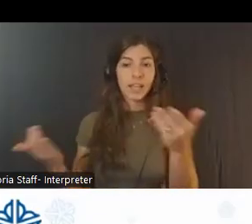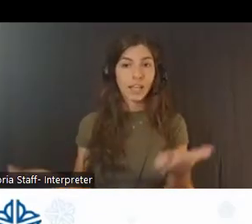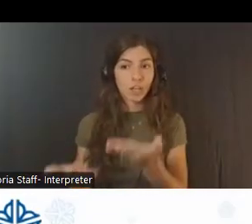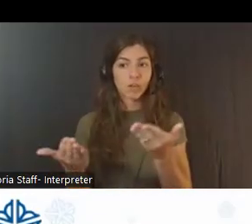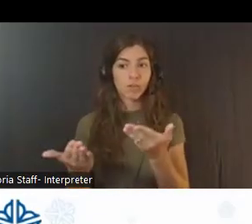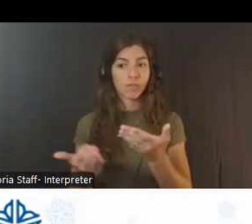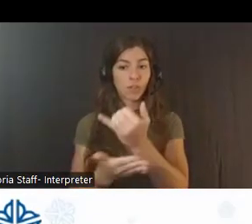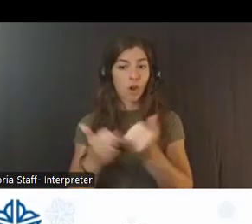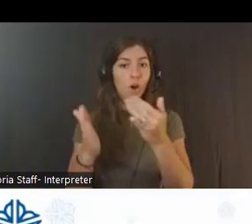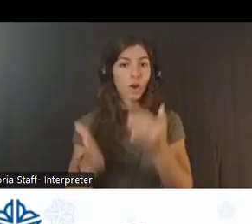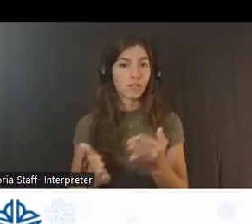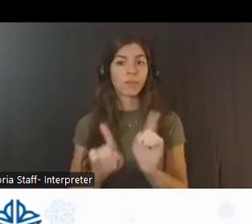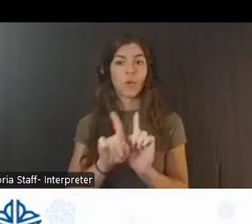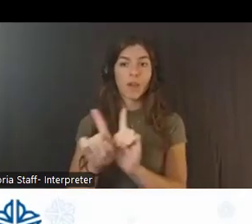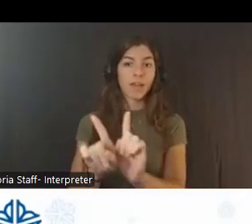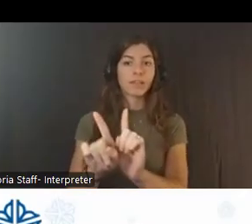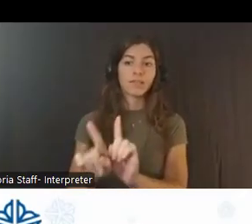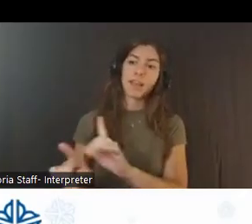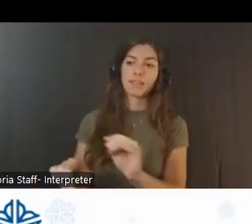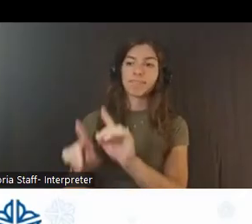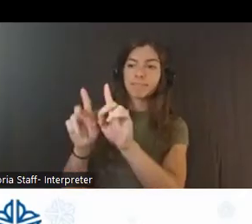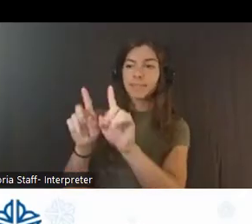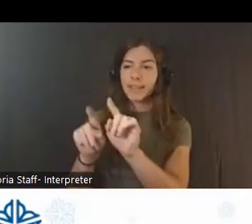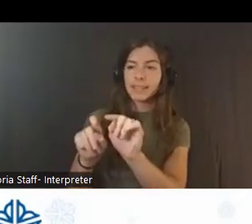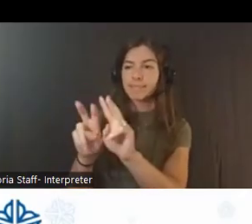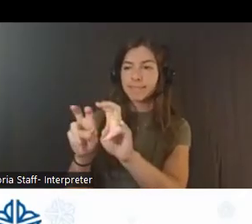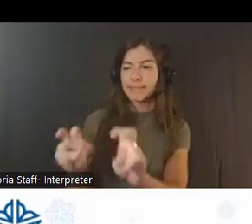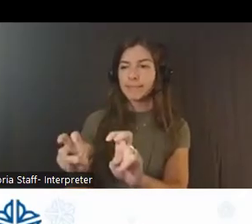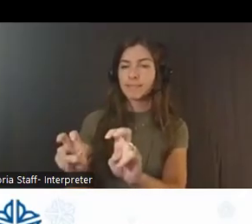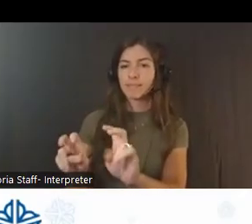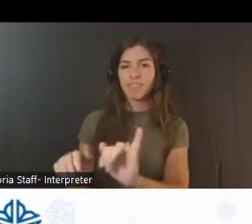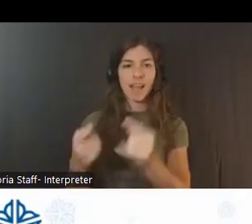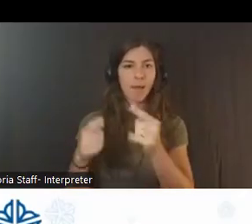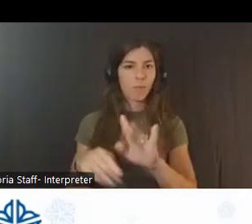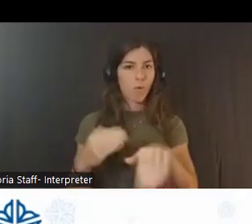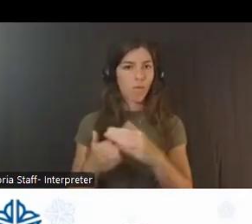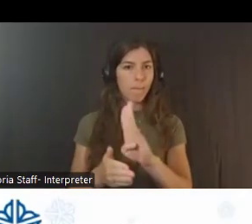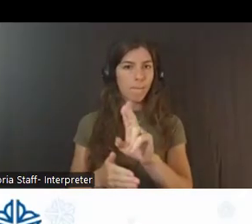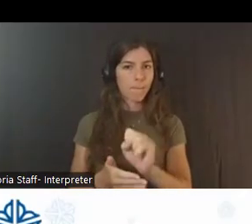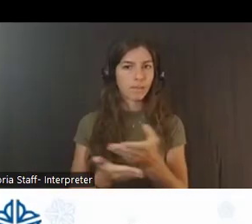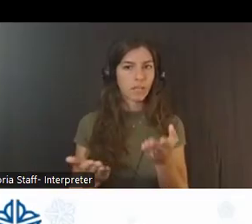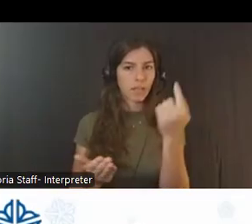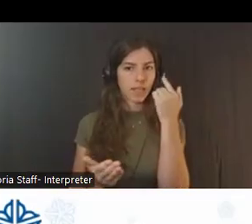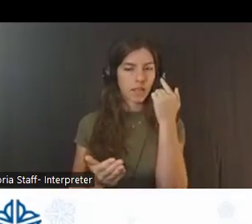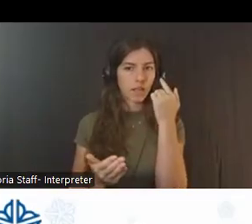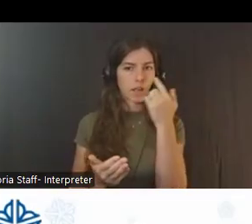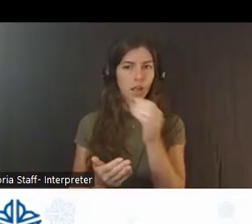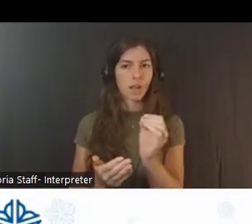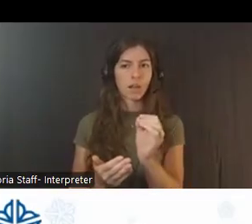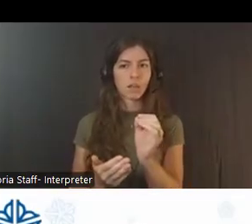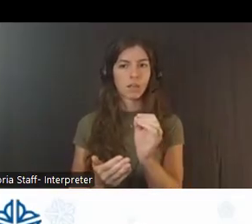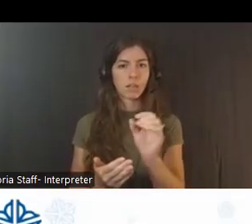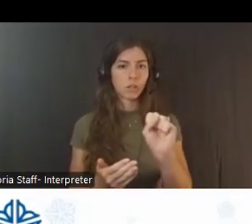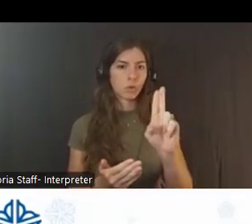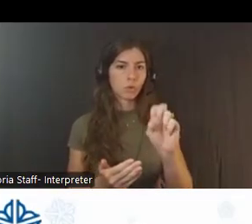the artist kind of go with us and assess that happened with all the bus things, I think. And also the thing in the Susan B.